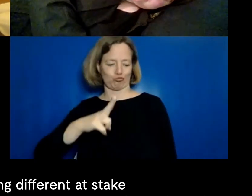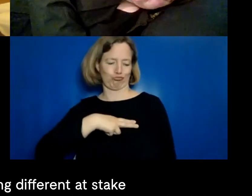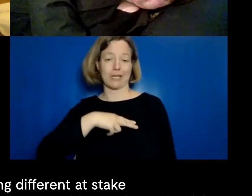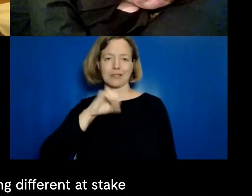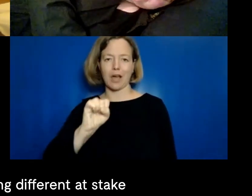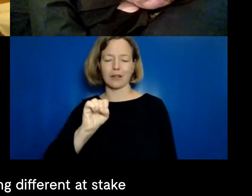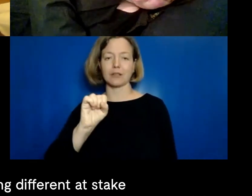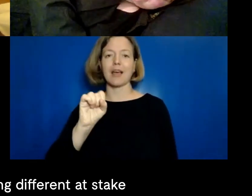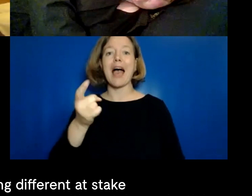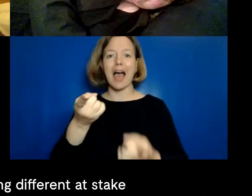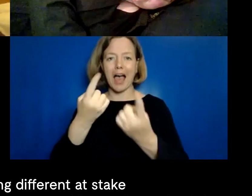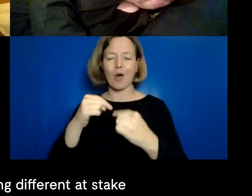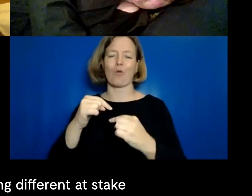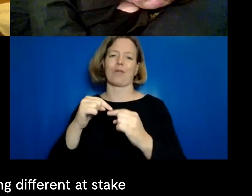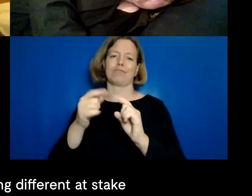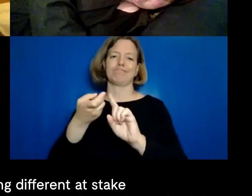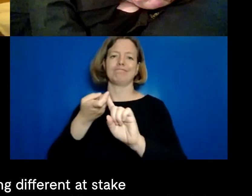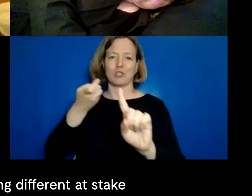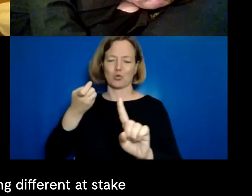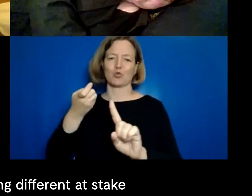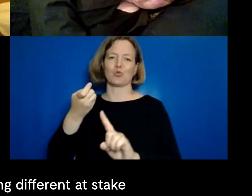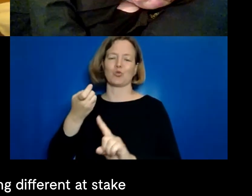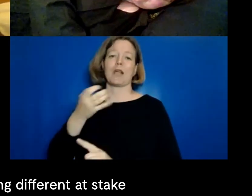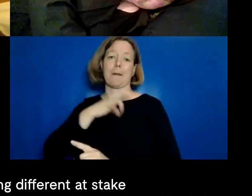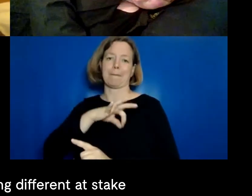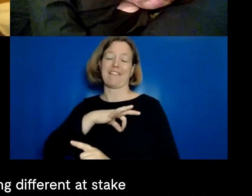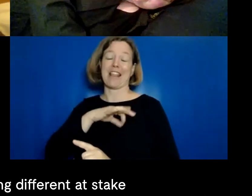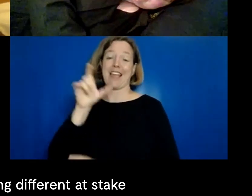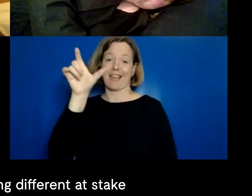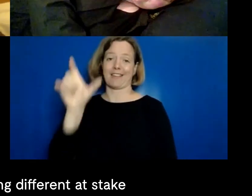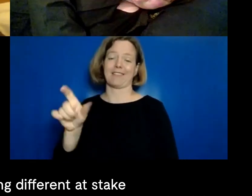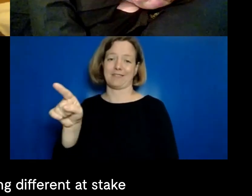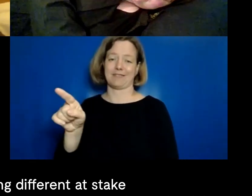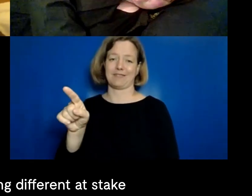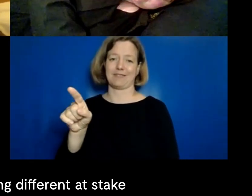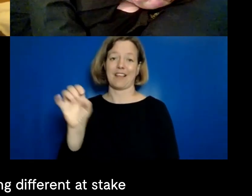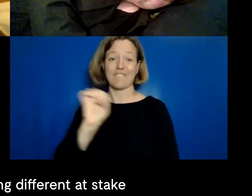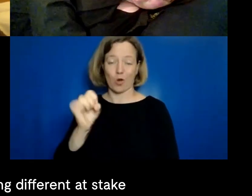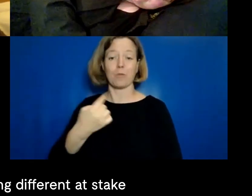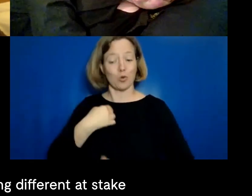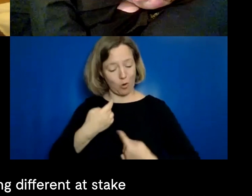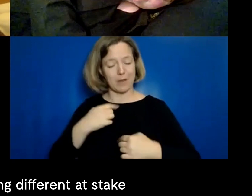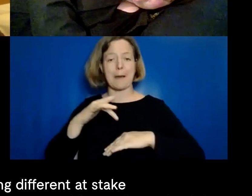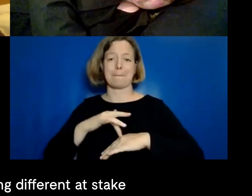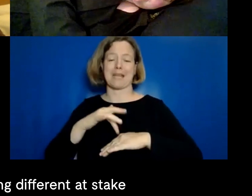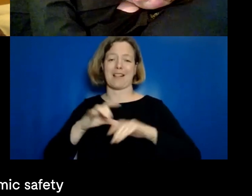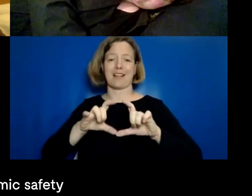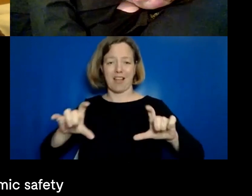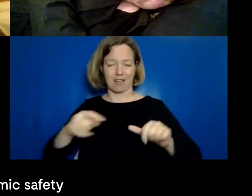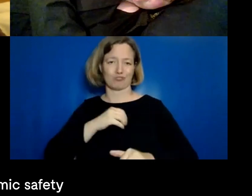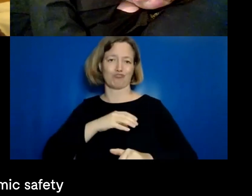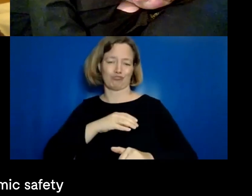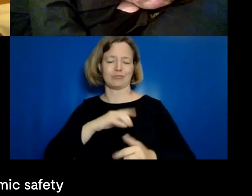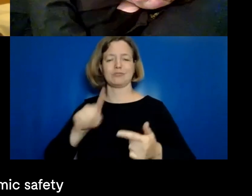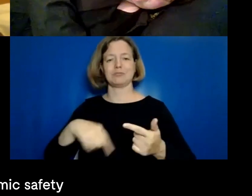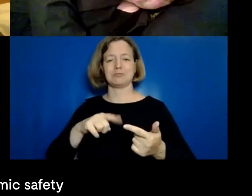me as a middle class white woman with certain credentials,